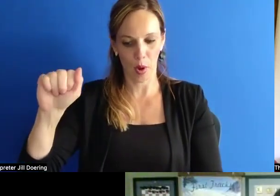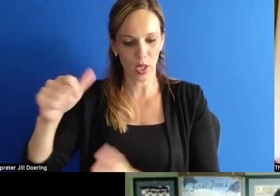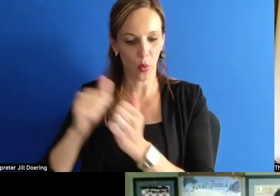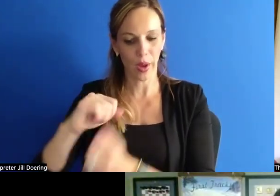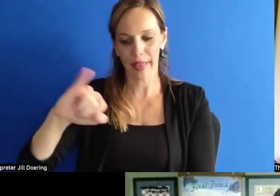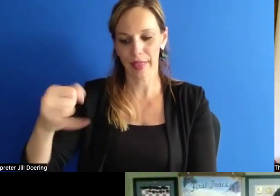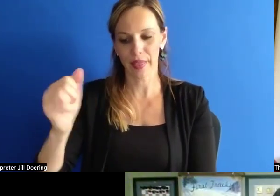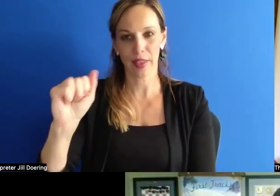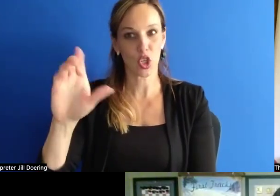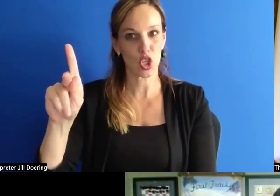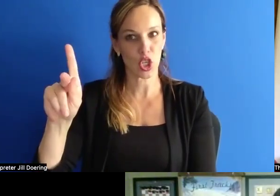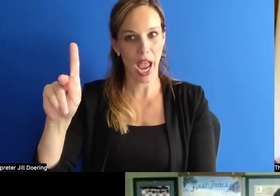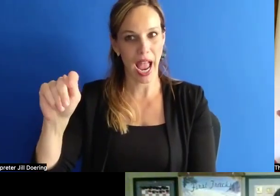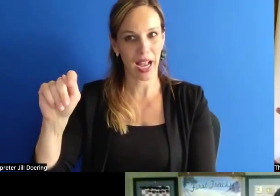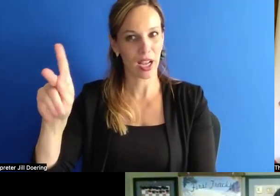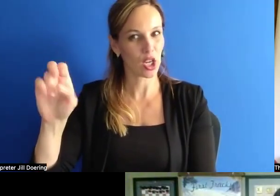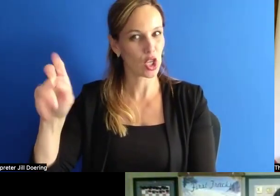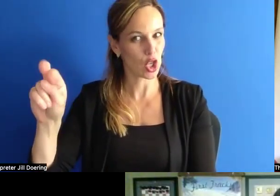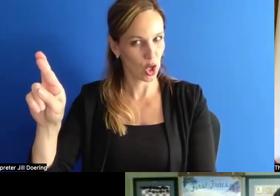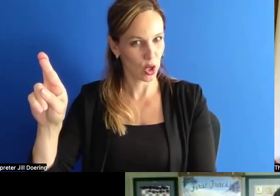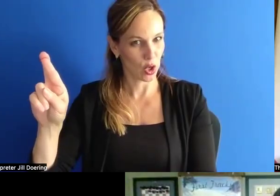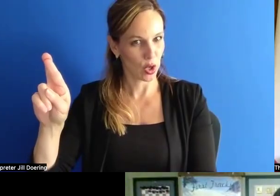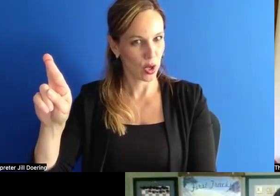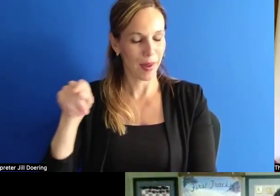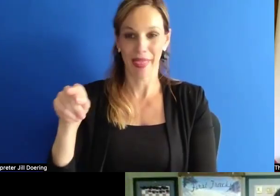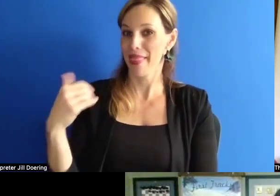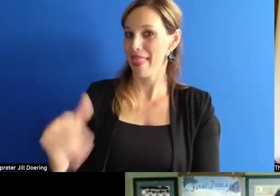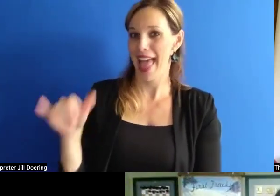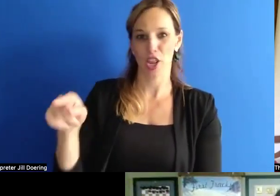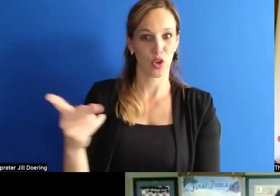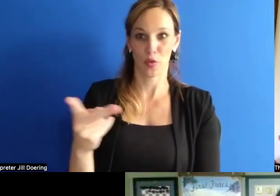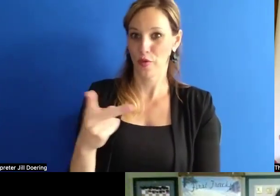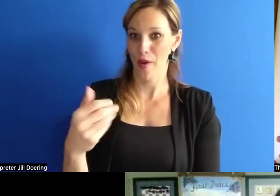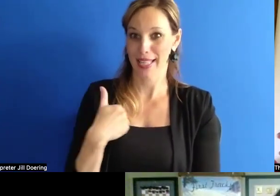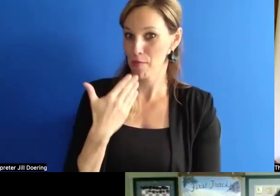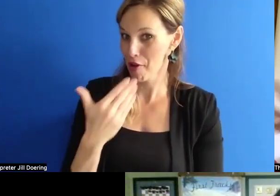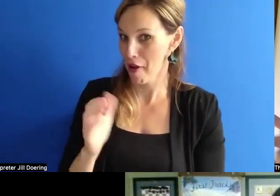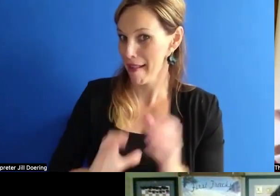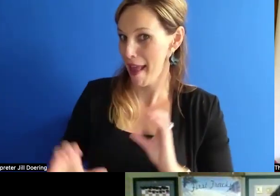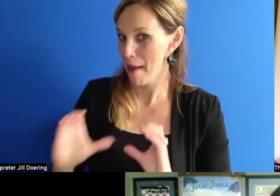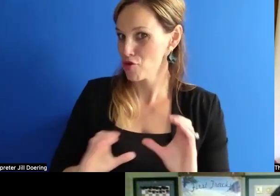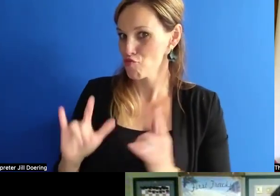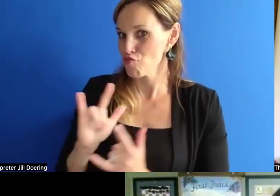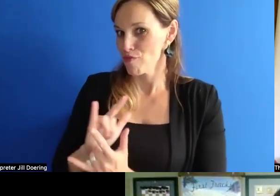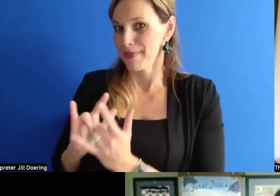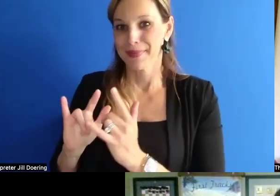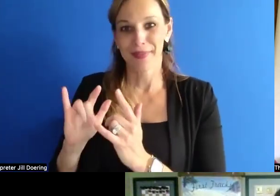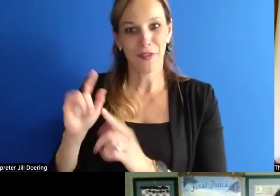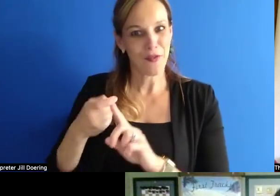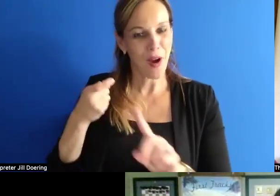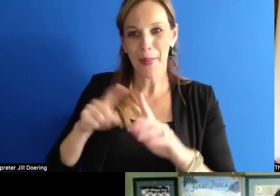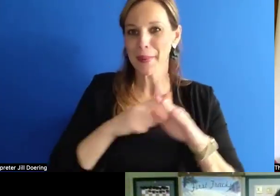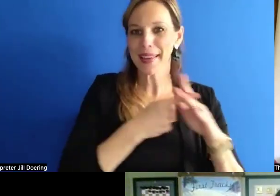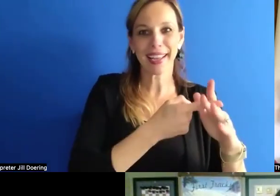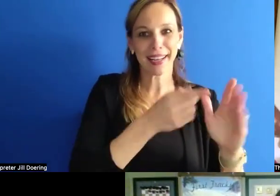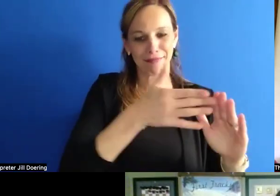is really cool. I mean, you had really like spot on chemistry from the beginning. So I just like how the storyline